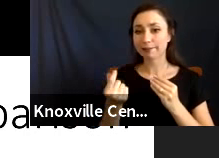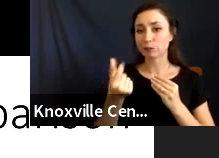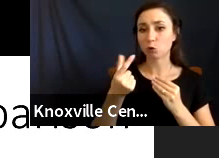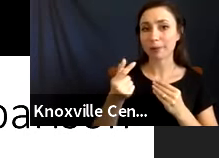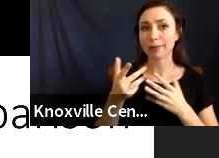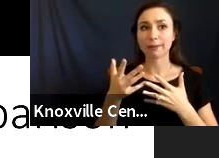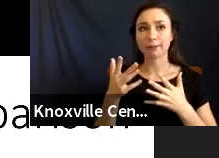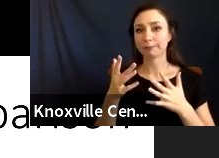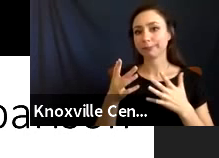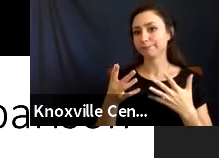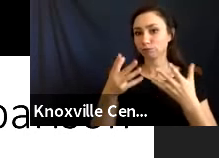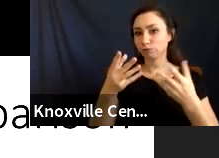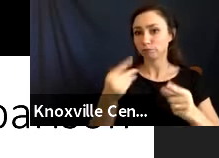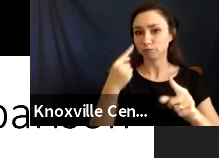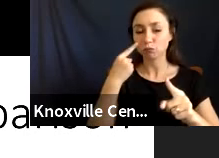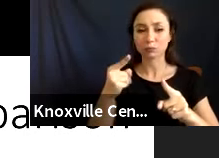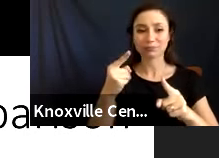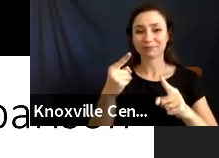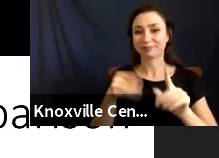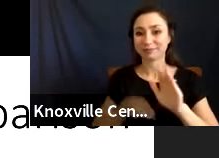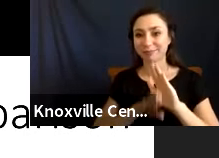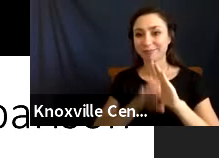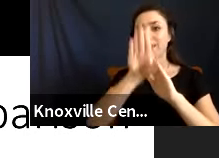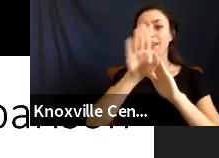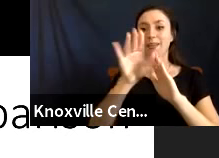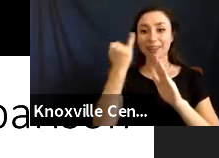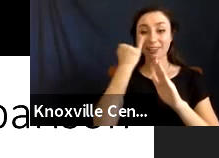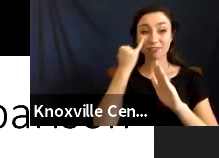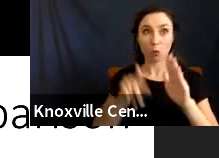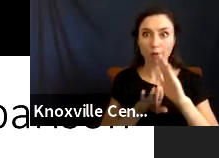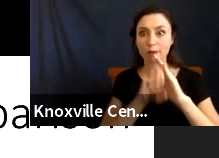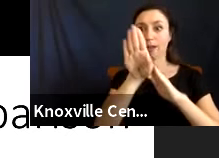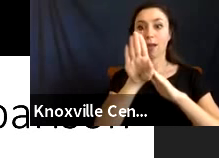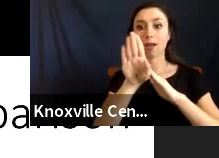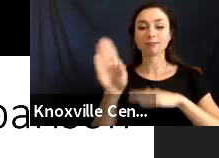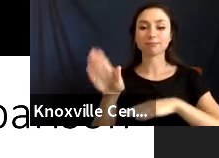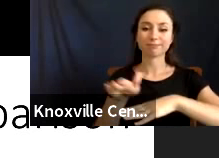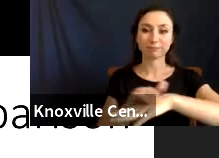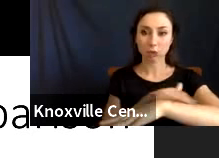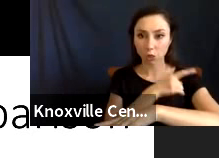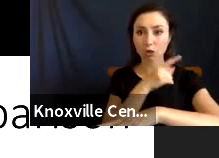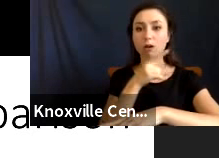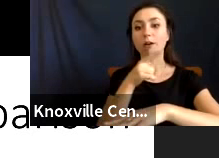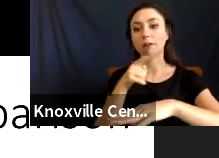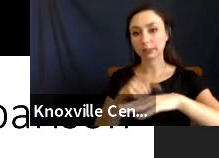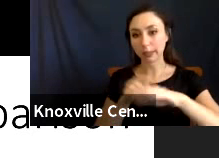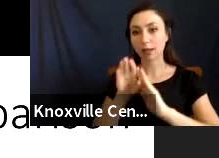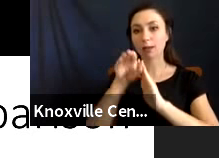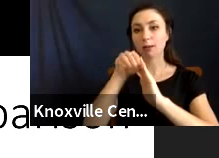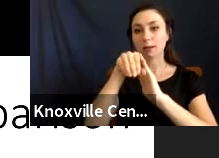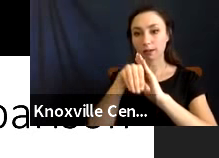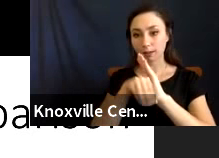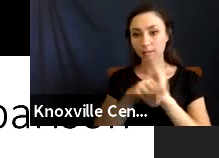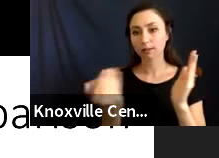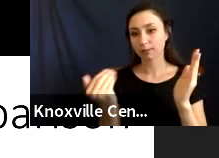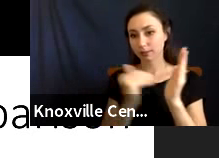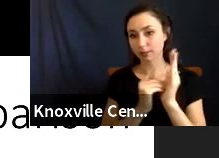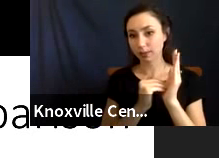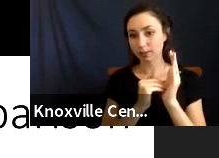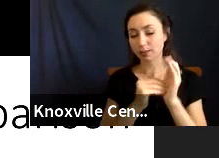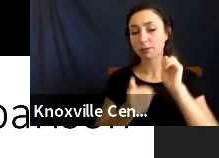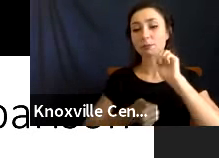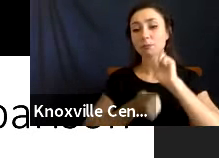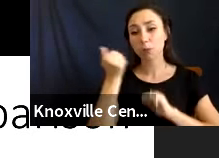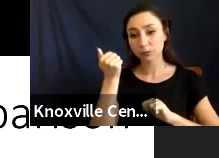next spike. Simply because once you go up, it's going to take a significant period of time to come down. But mostly